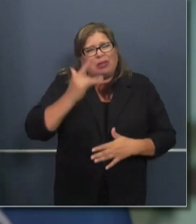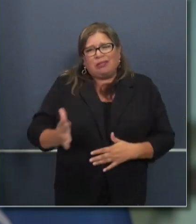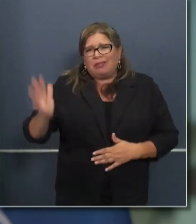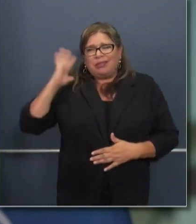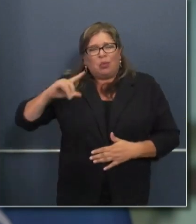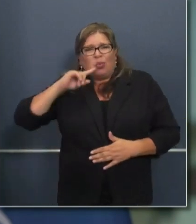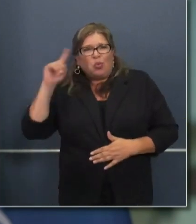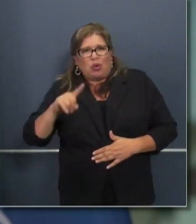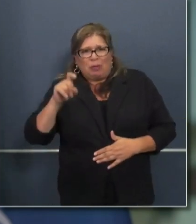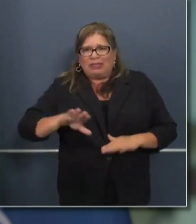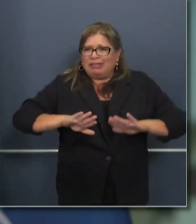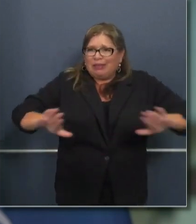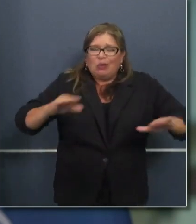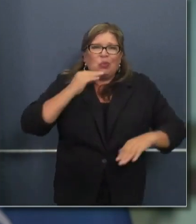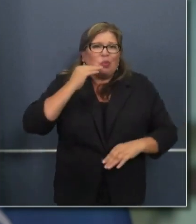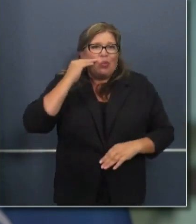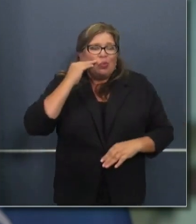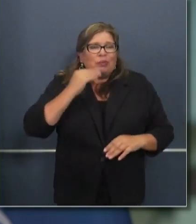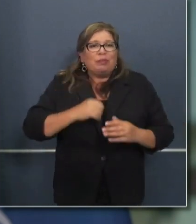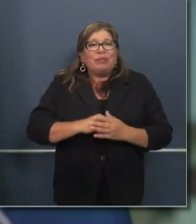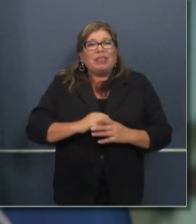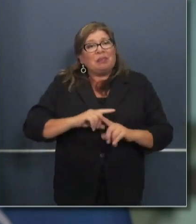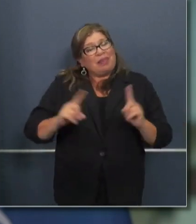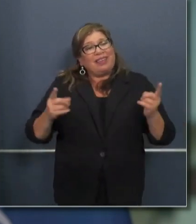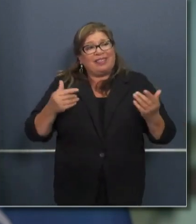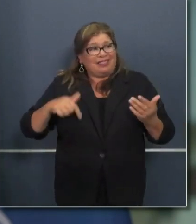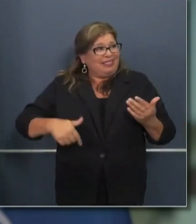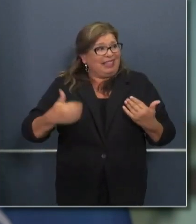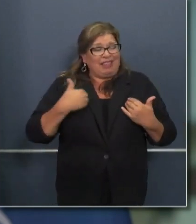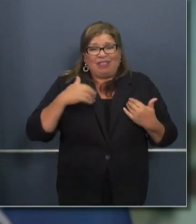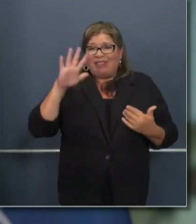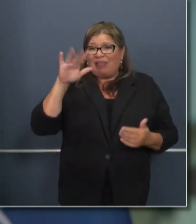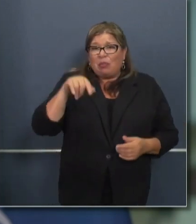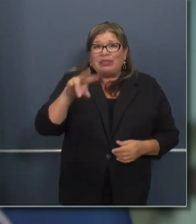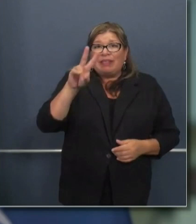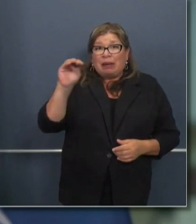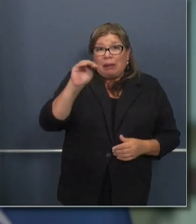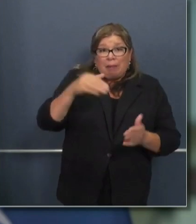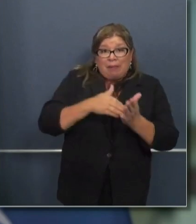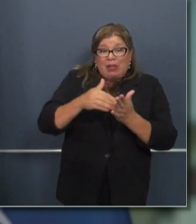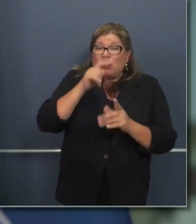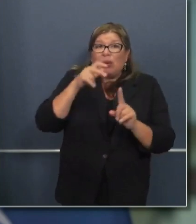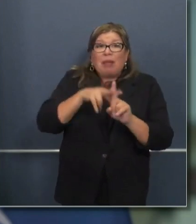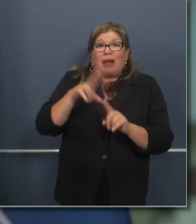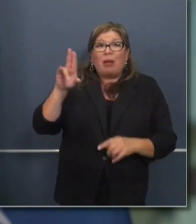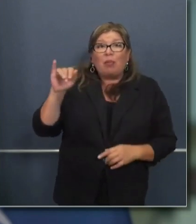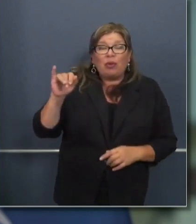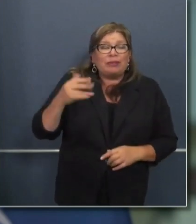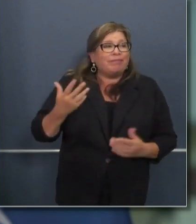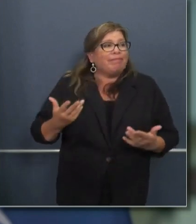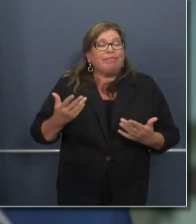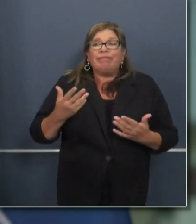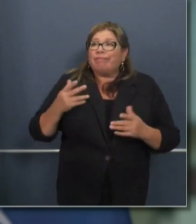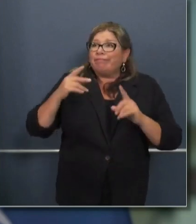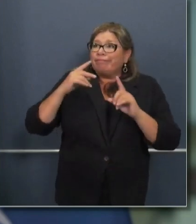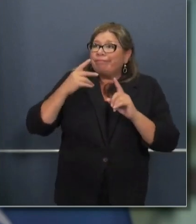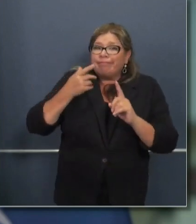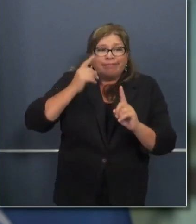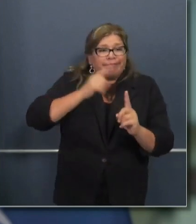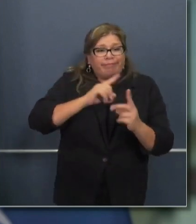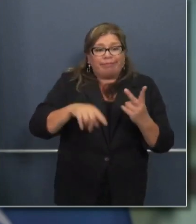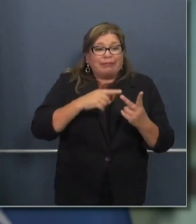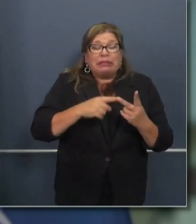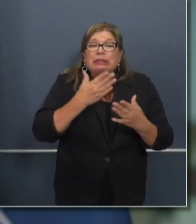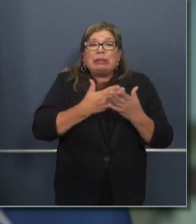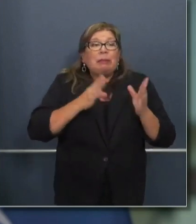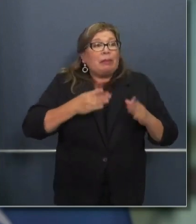at a certain point, when you have 5.7 million people that have filed unemployment insurance, a certain point when people can't get preventative care, a certain point